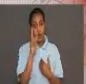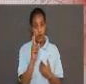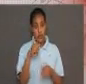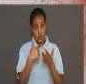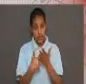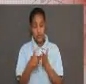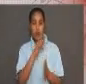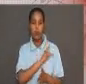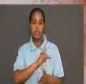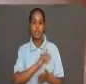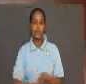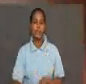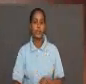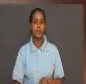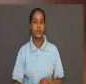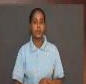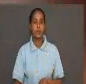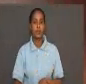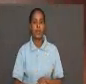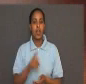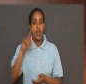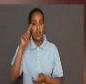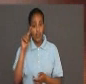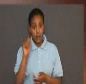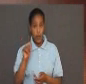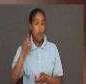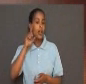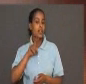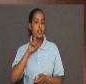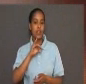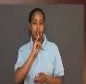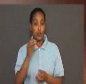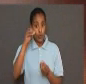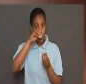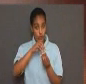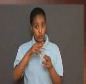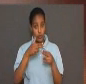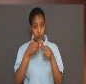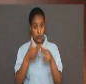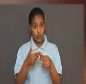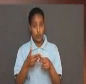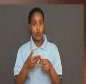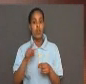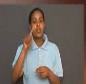these properties. A thermoplastic is also known